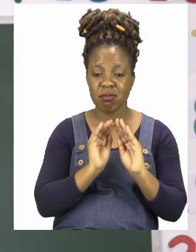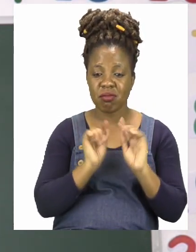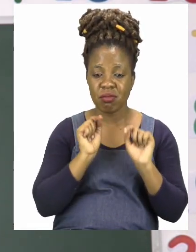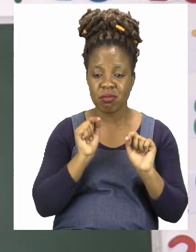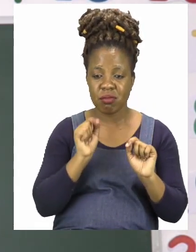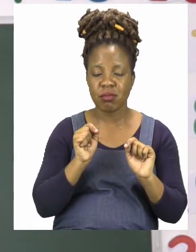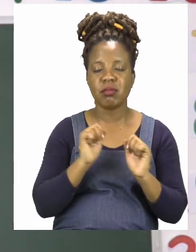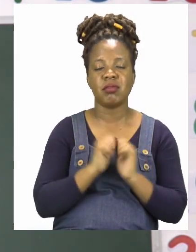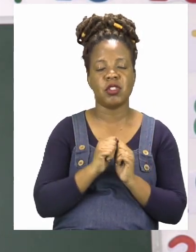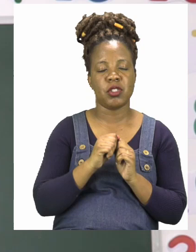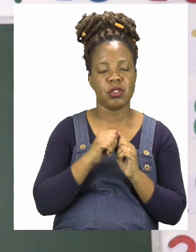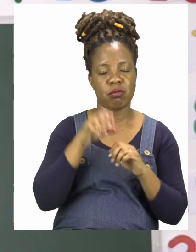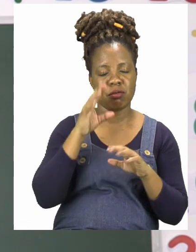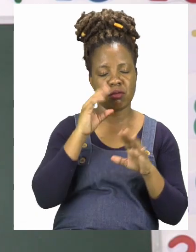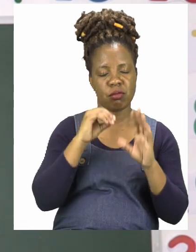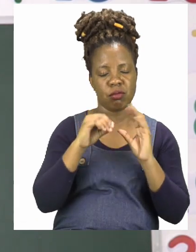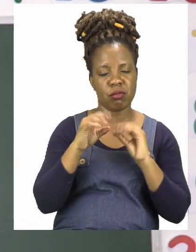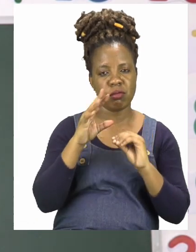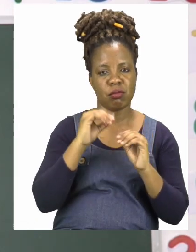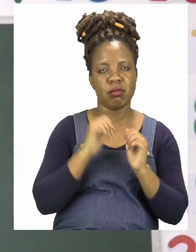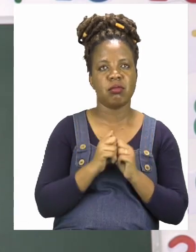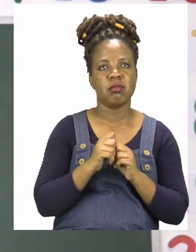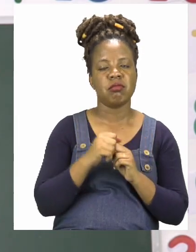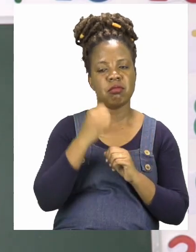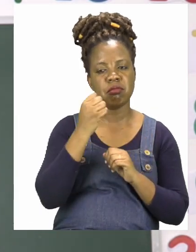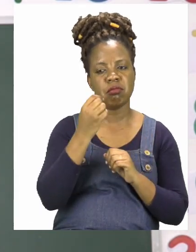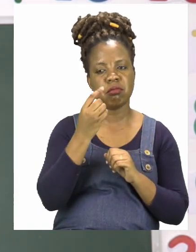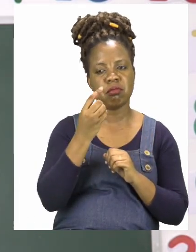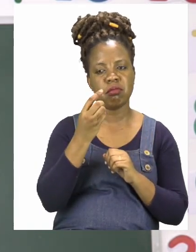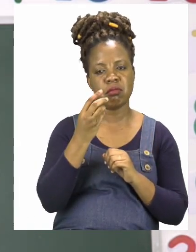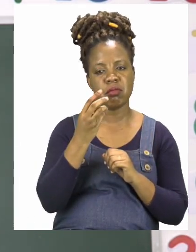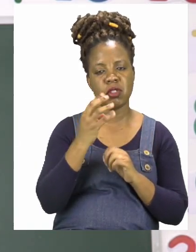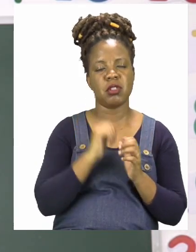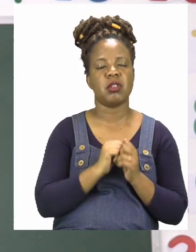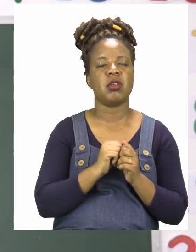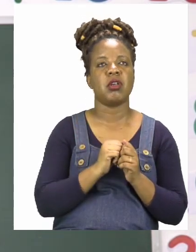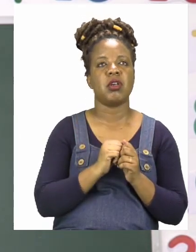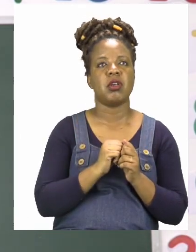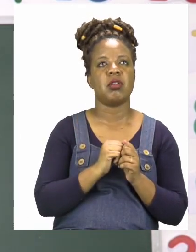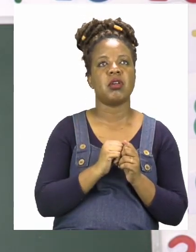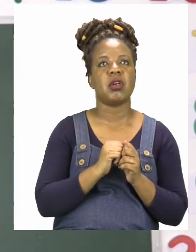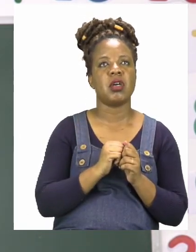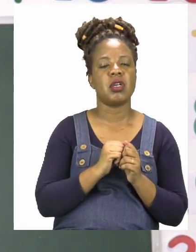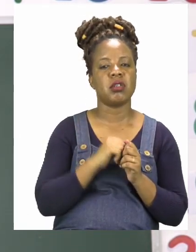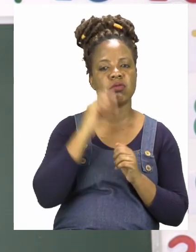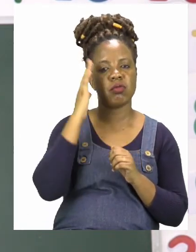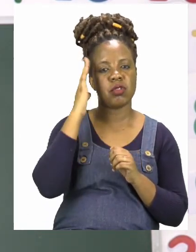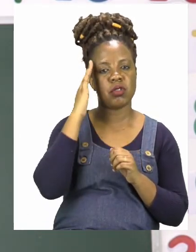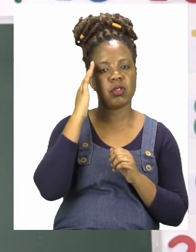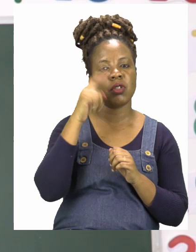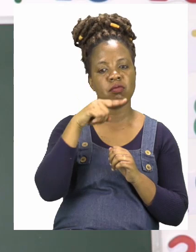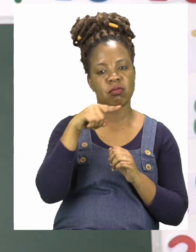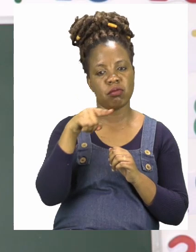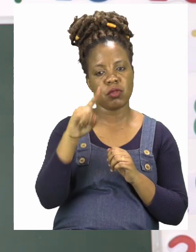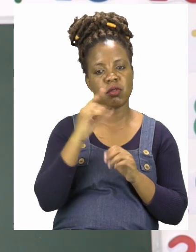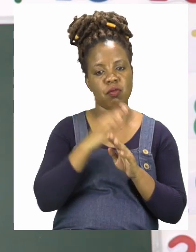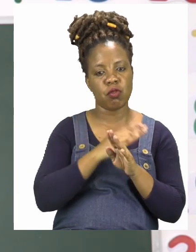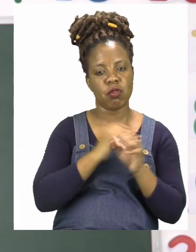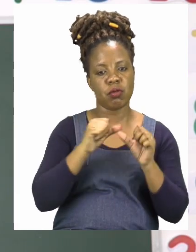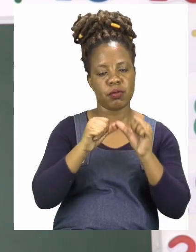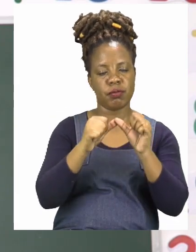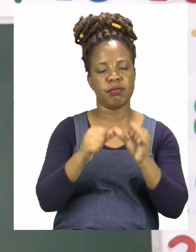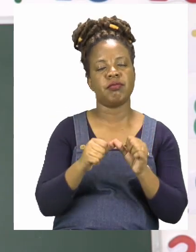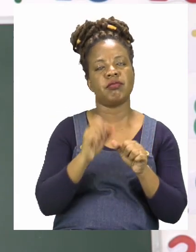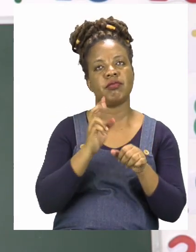all the exercises, count and make sure it's correct before you move on to the next one. And I will see you soon after the